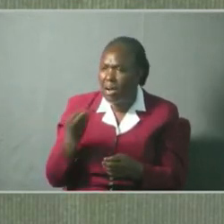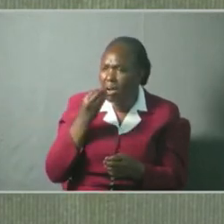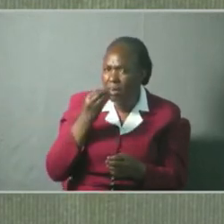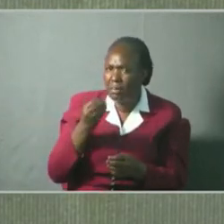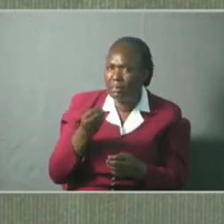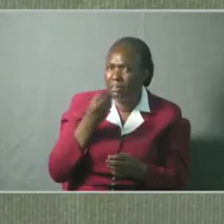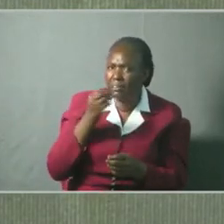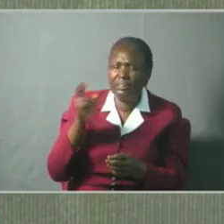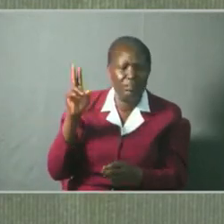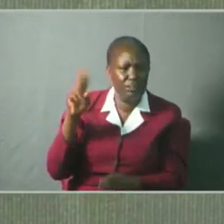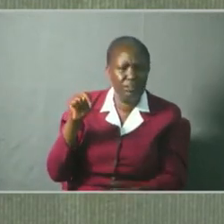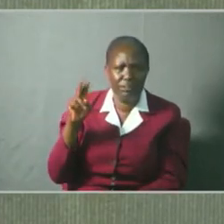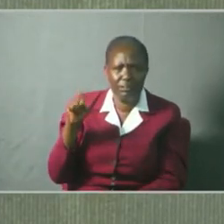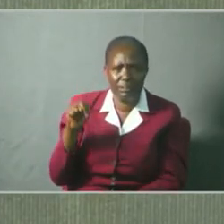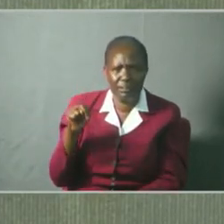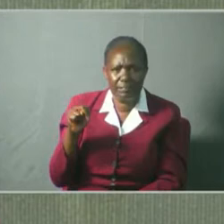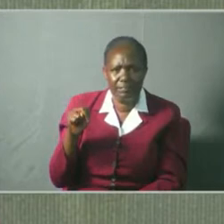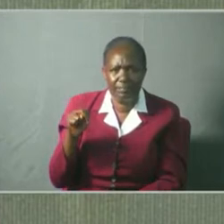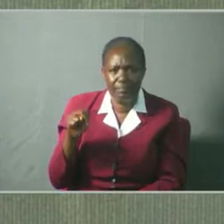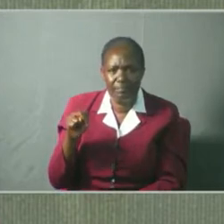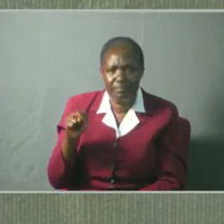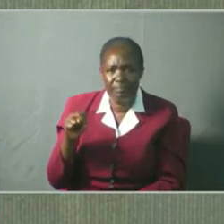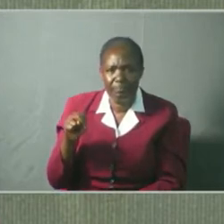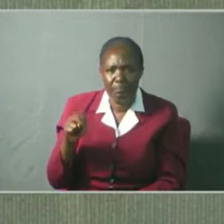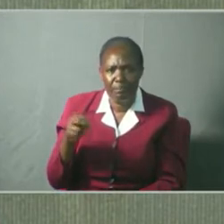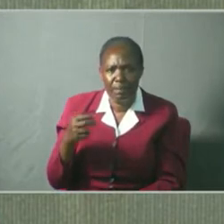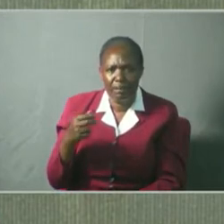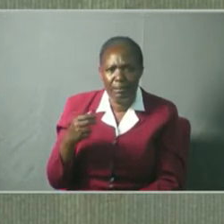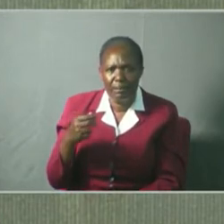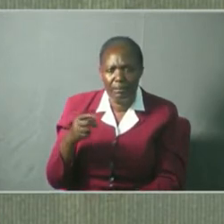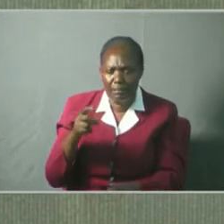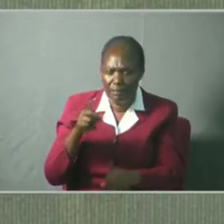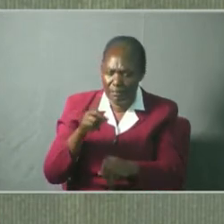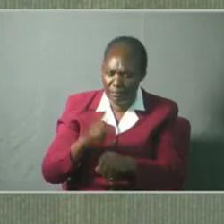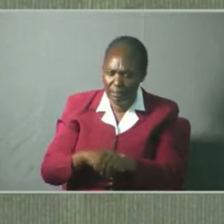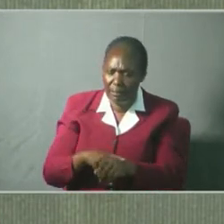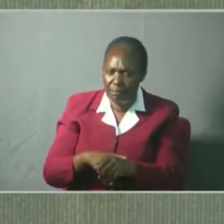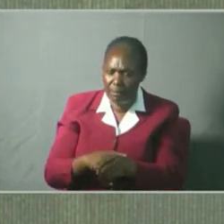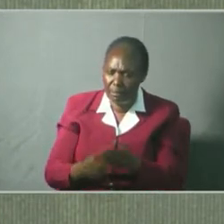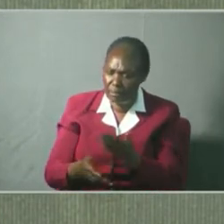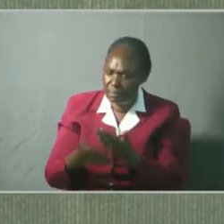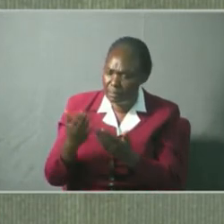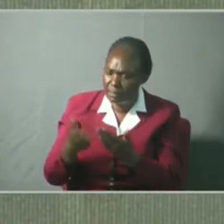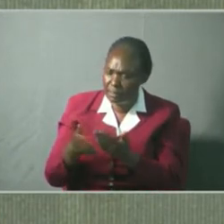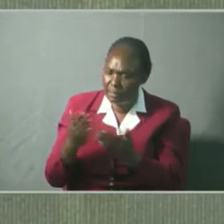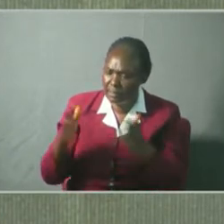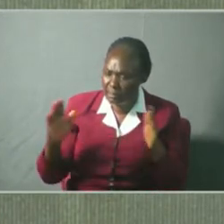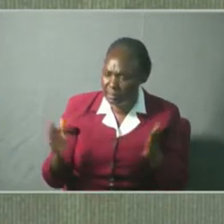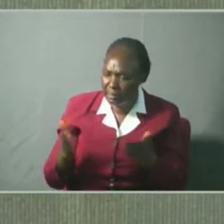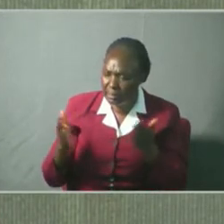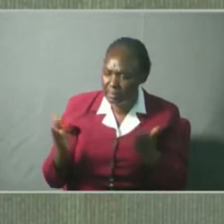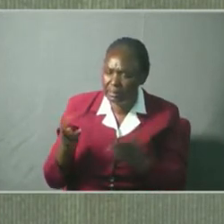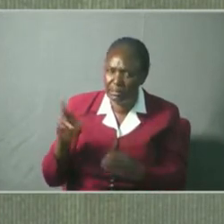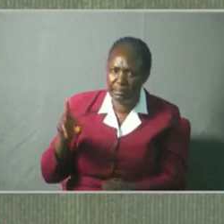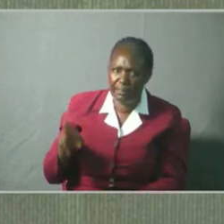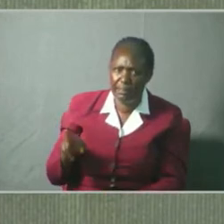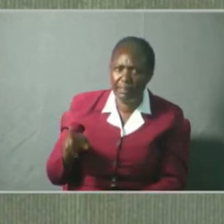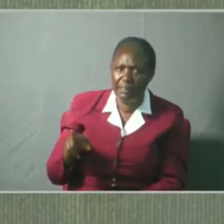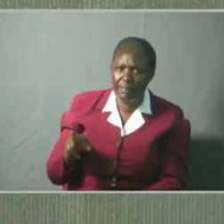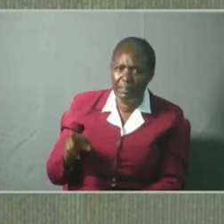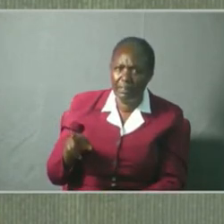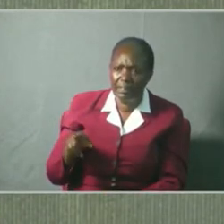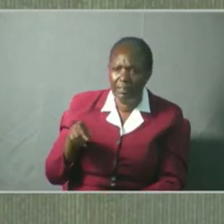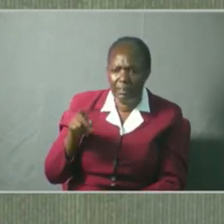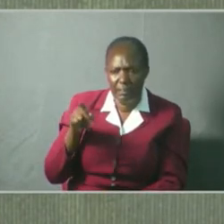And so as I was taking care of her and encouraging her, she could only drink